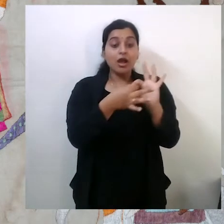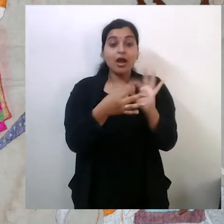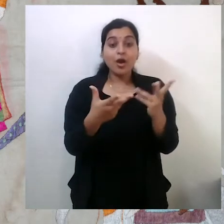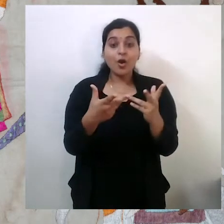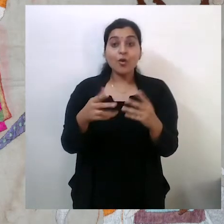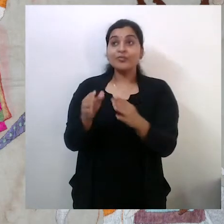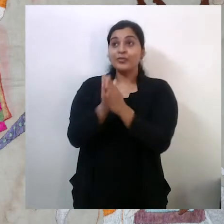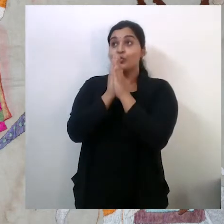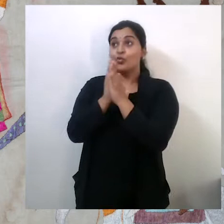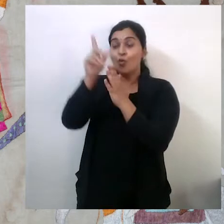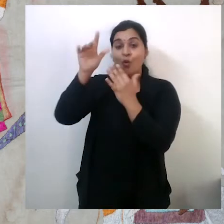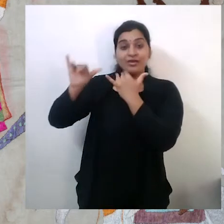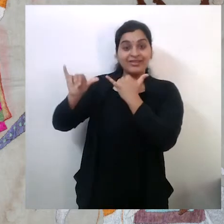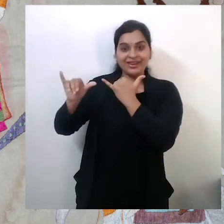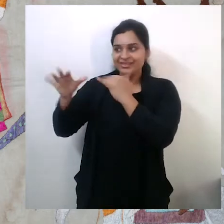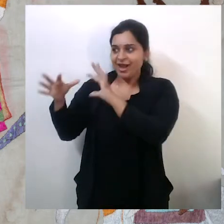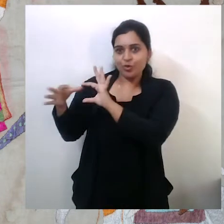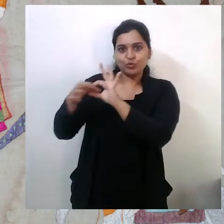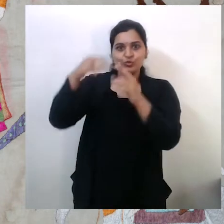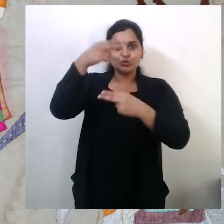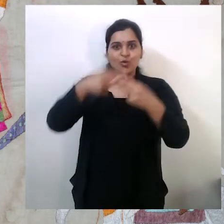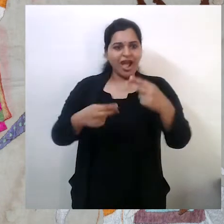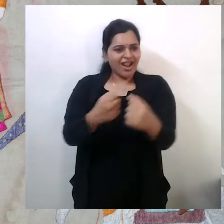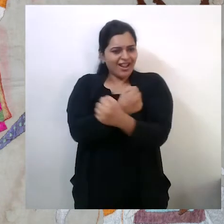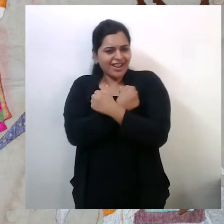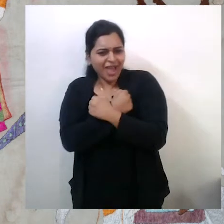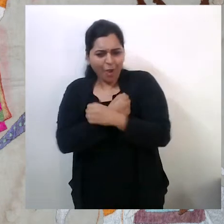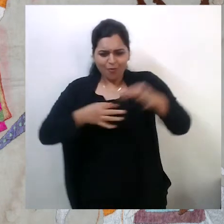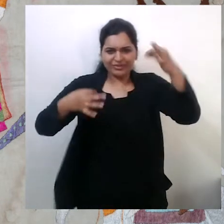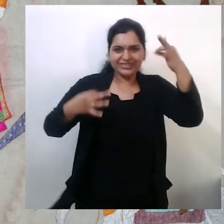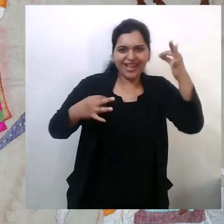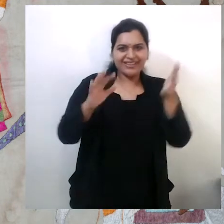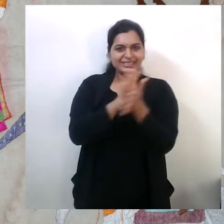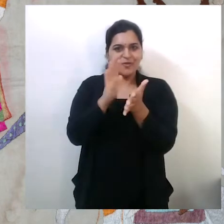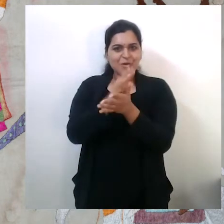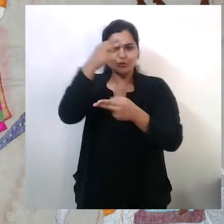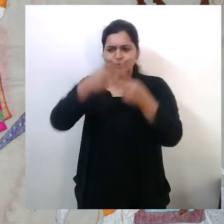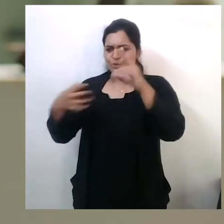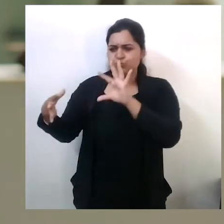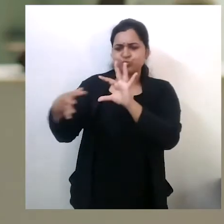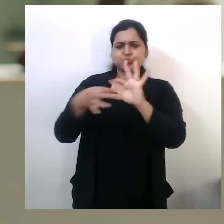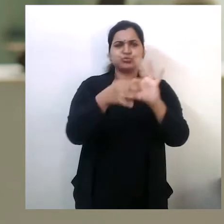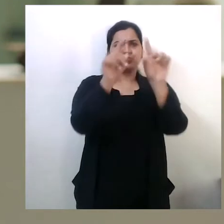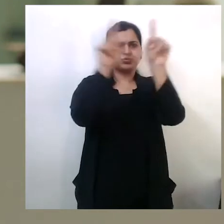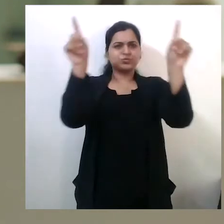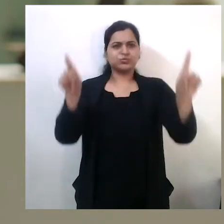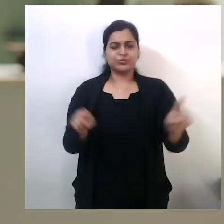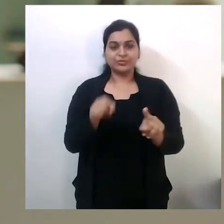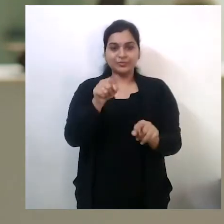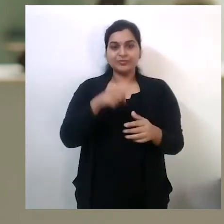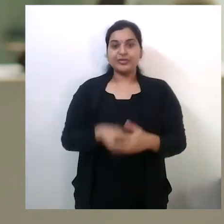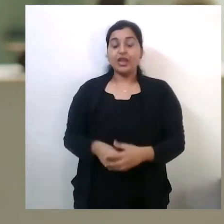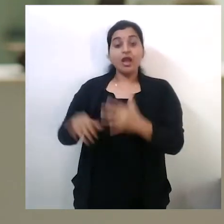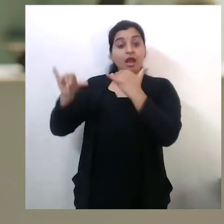Krishna's power, love, and devotion to dance, worship, and music in these kerchiefs. Scenes of Krishna's